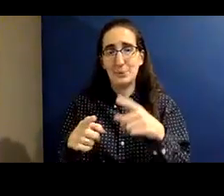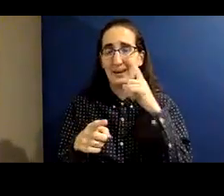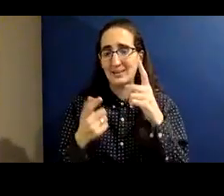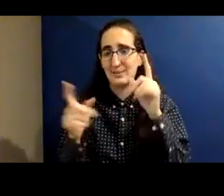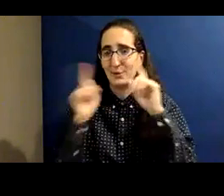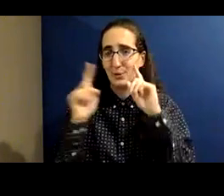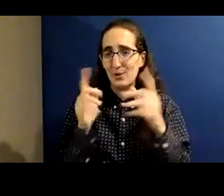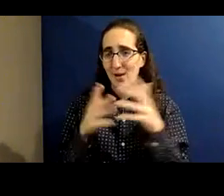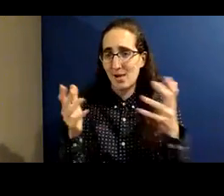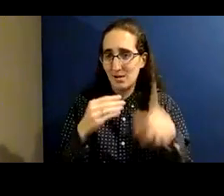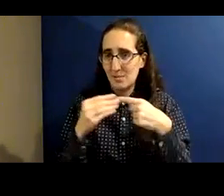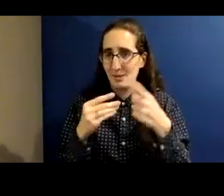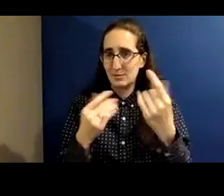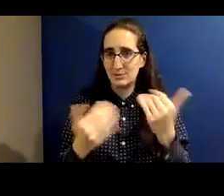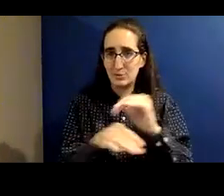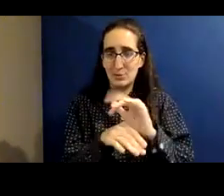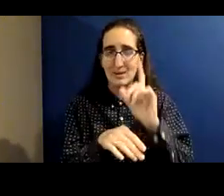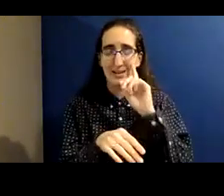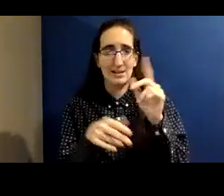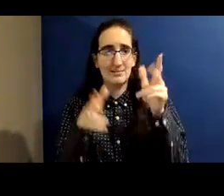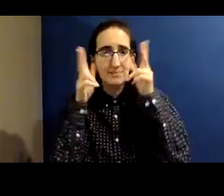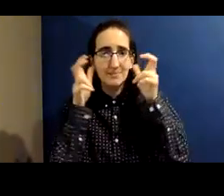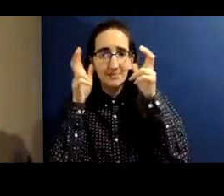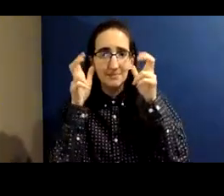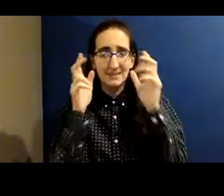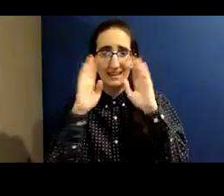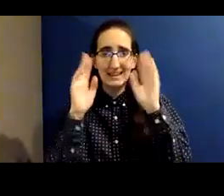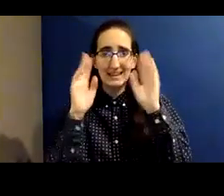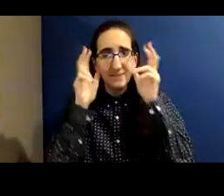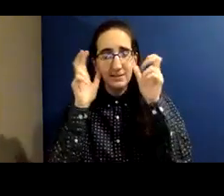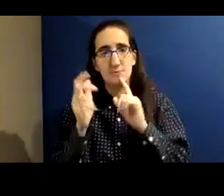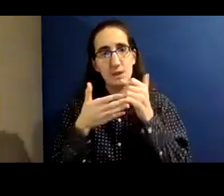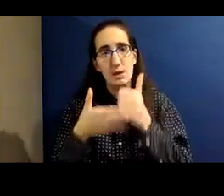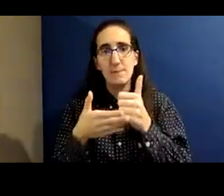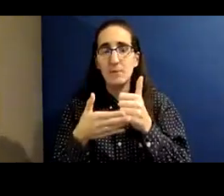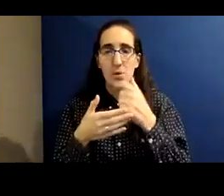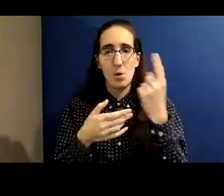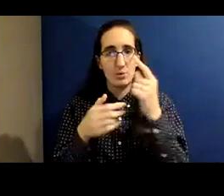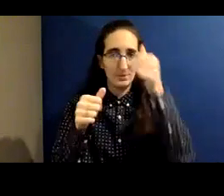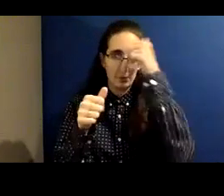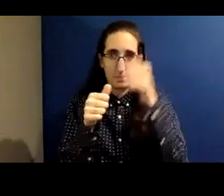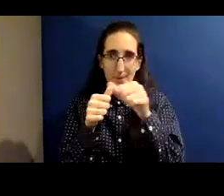heard a lot about this. I think the art of listening and that attentive listening is so helpful for us to always remember.